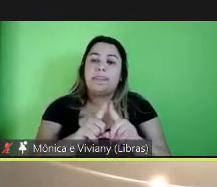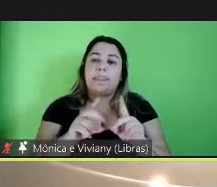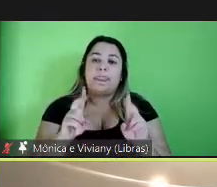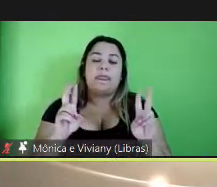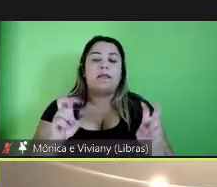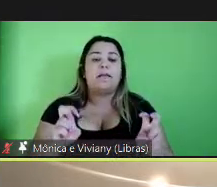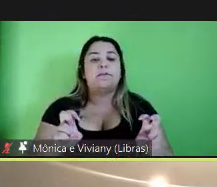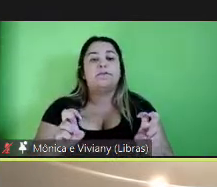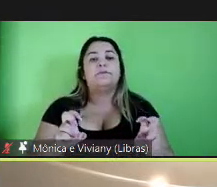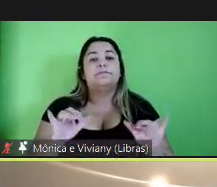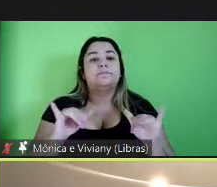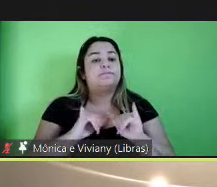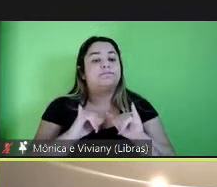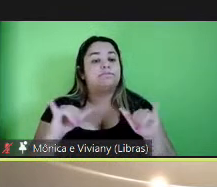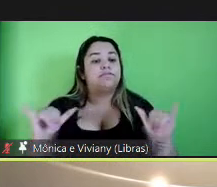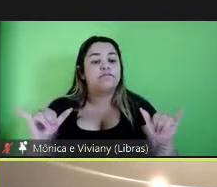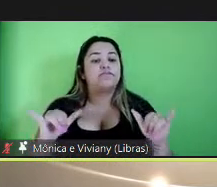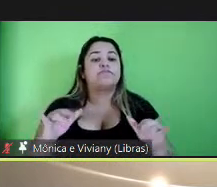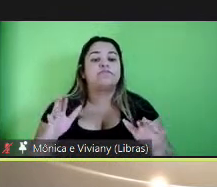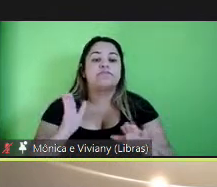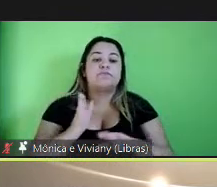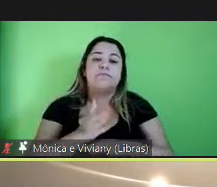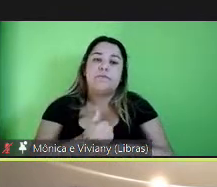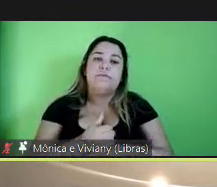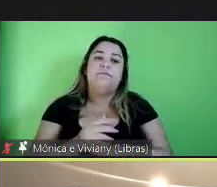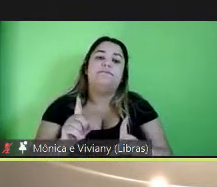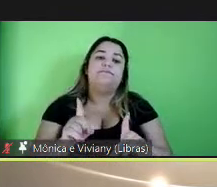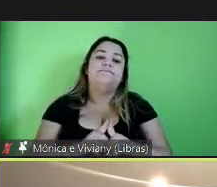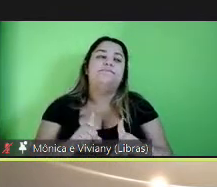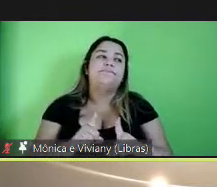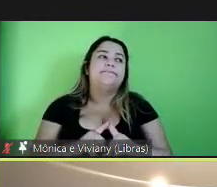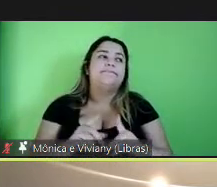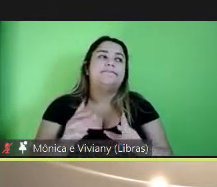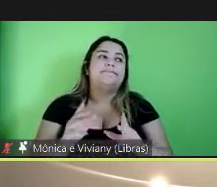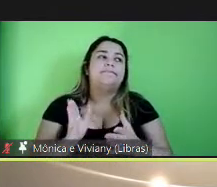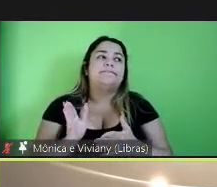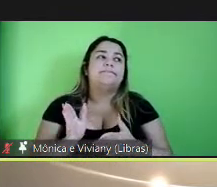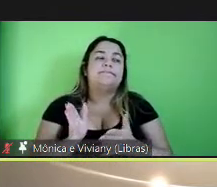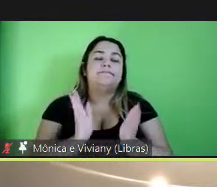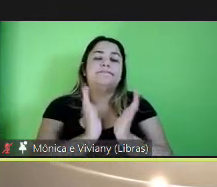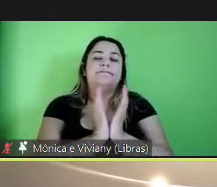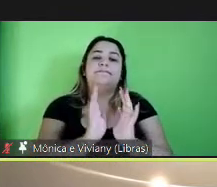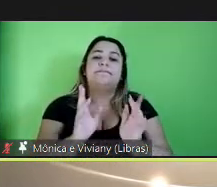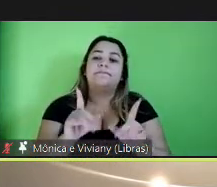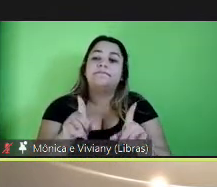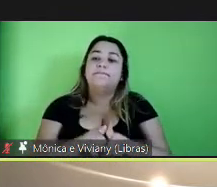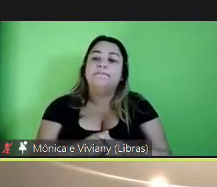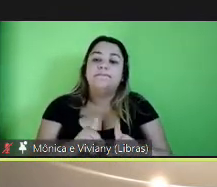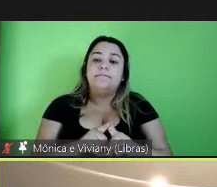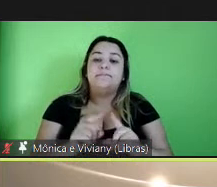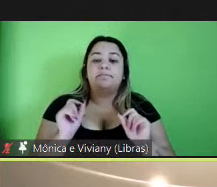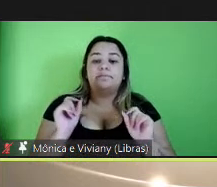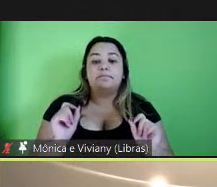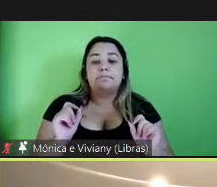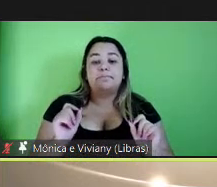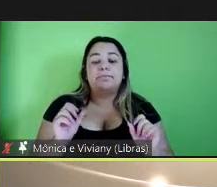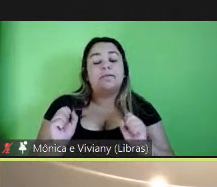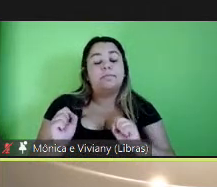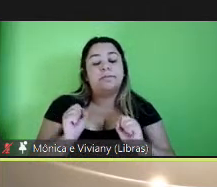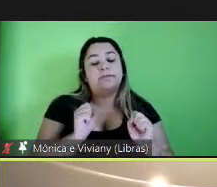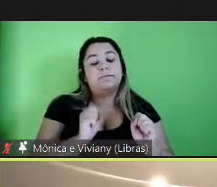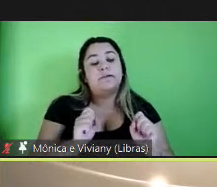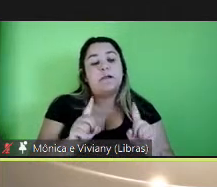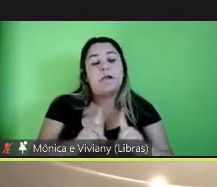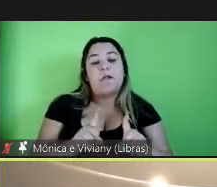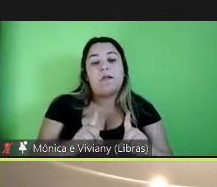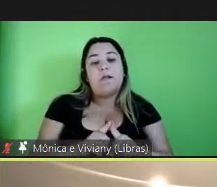practice, and bringing partners together for that shared ambition as well. We then have been able to build on this with our Healthy Weight